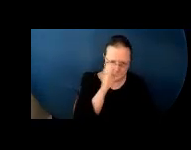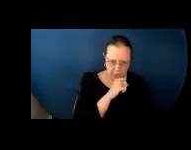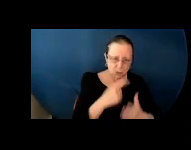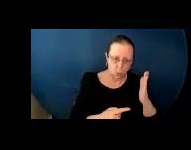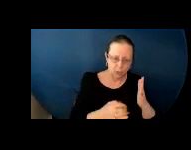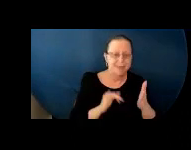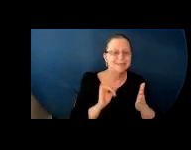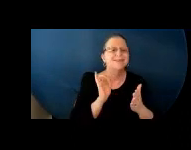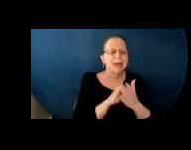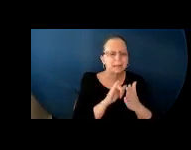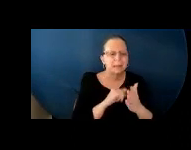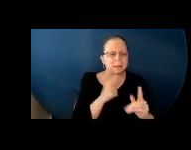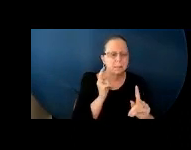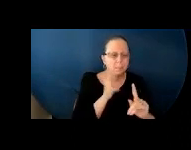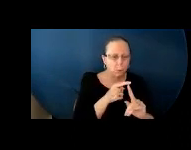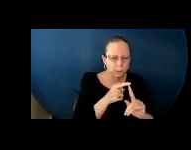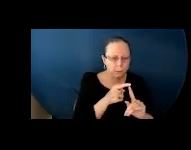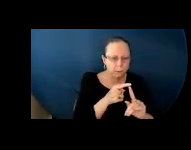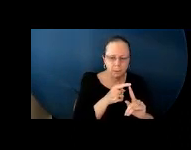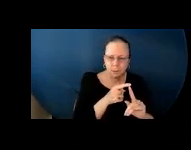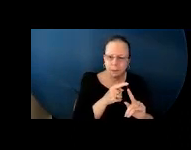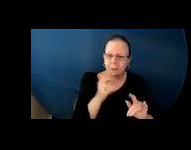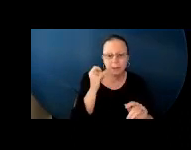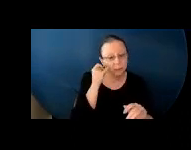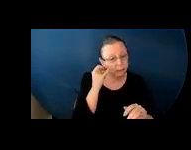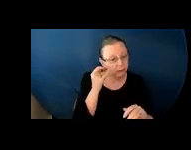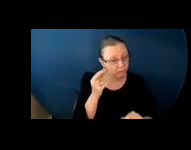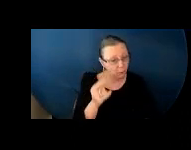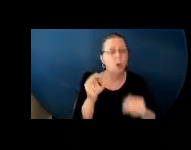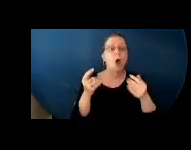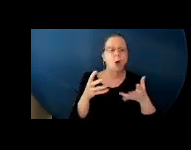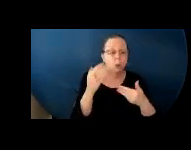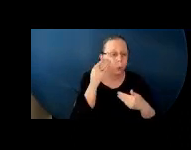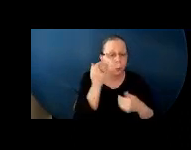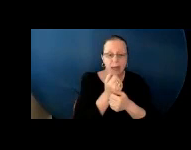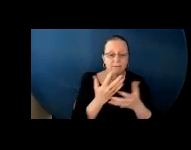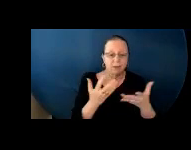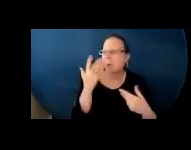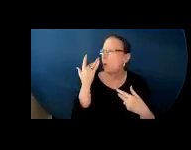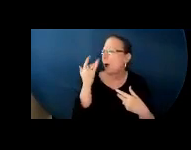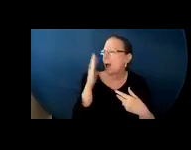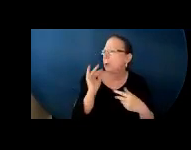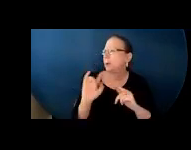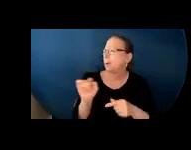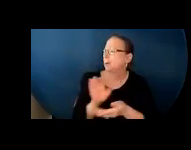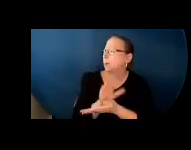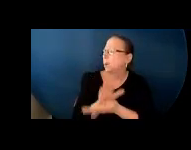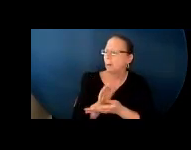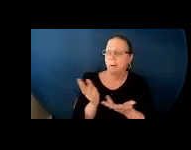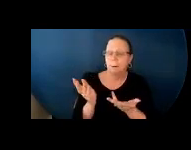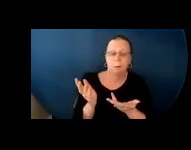point, right? The point, you don't, if you already knew everything, why would you go to school? Okay. And so we